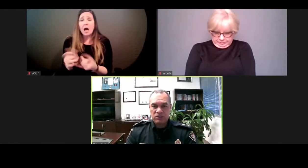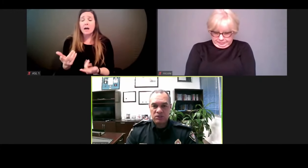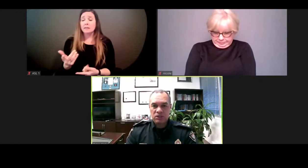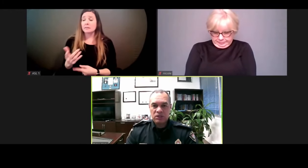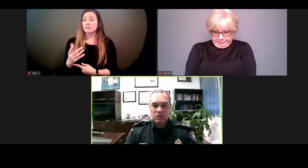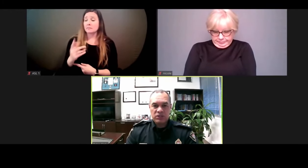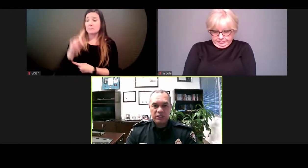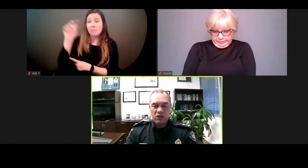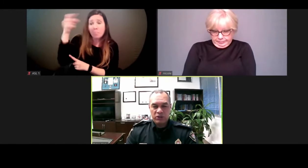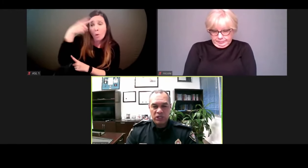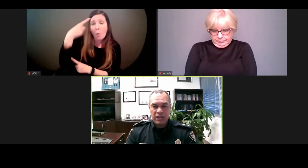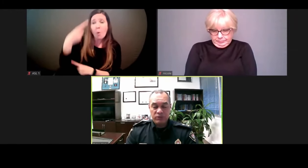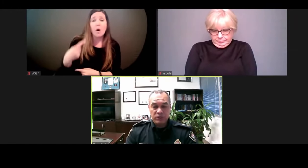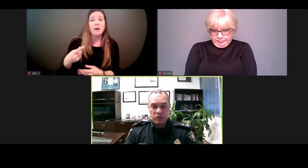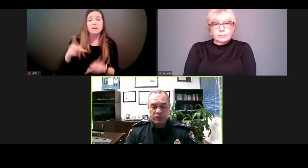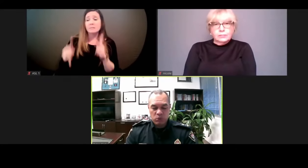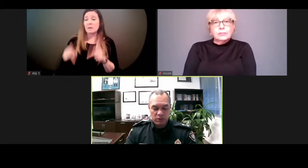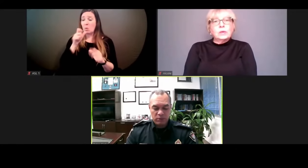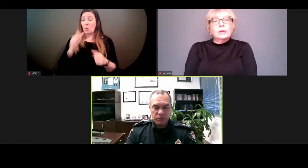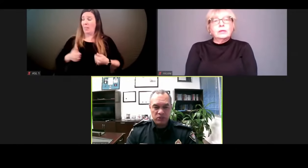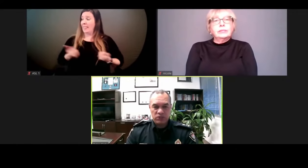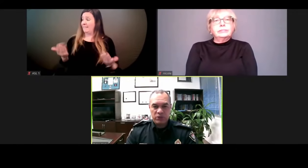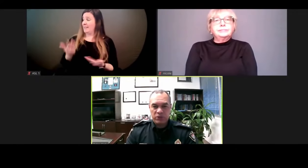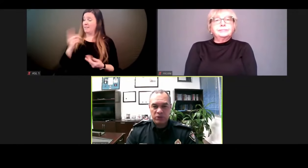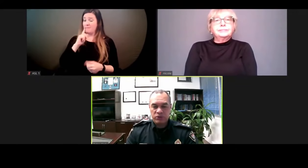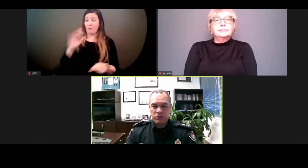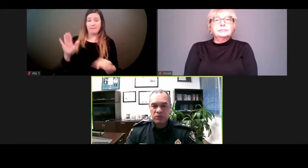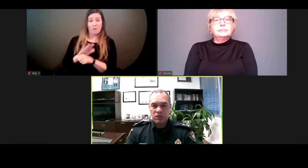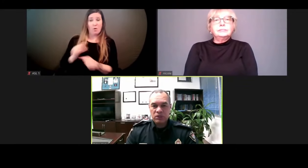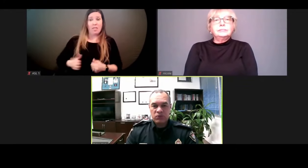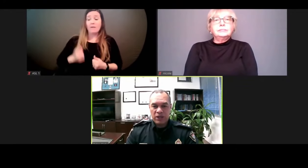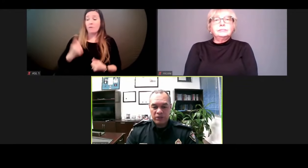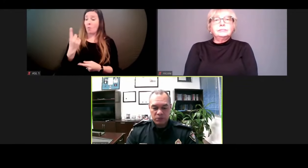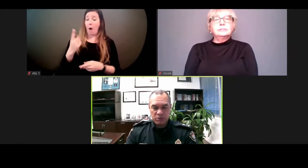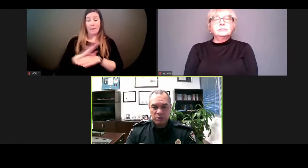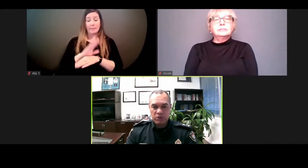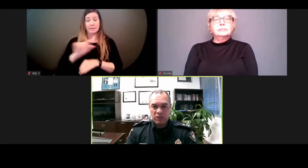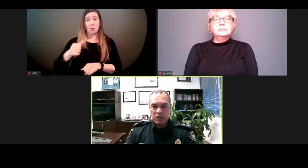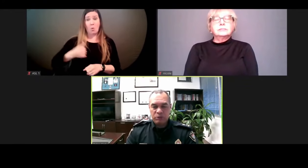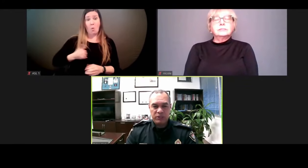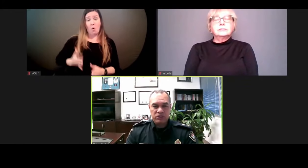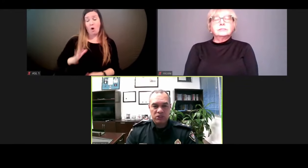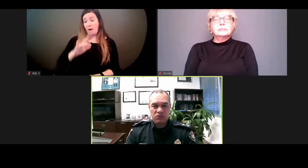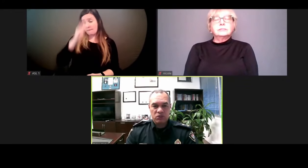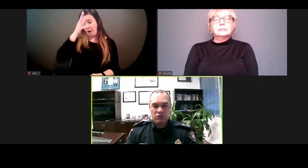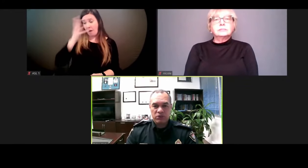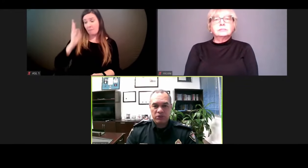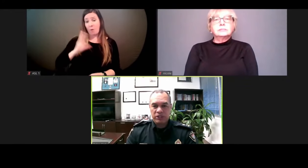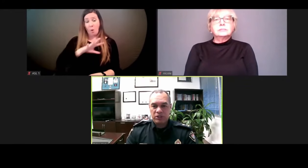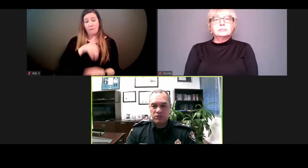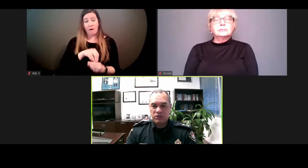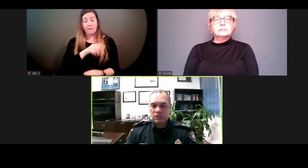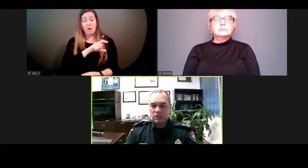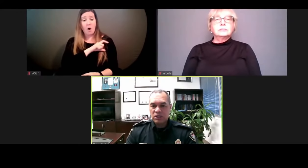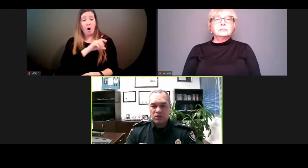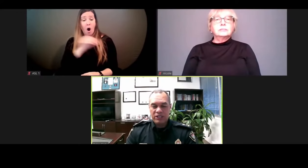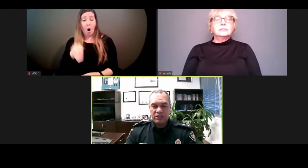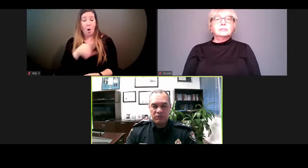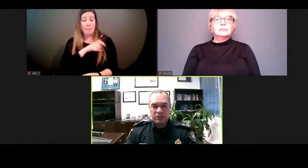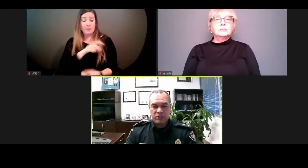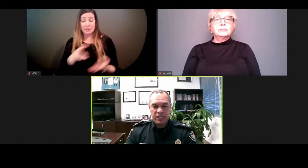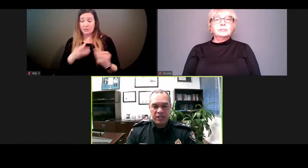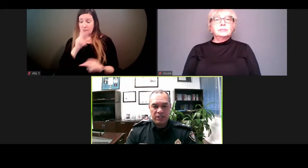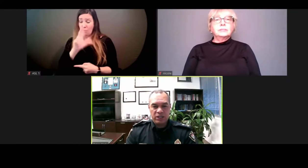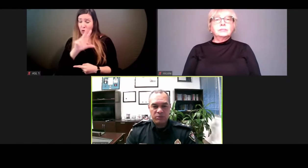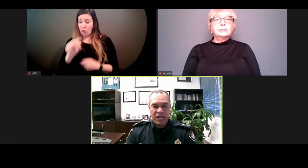this city all their lives, including one business owner whose father was a member of the Ottawa Police Service for over 30 years. A great deal